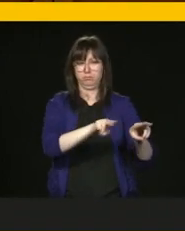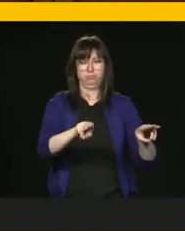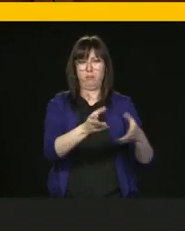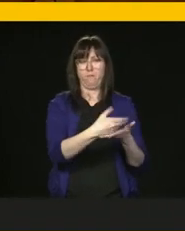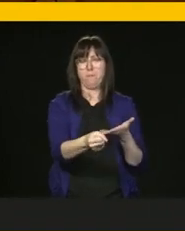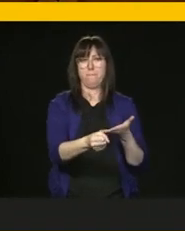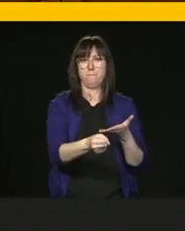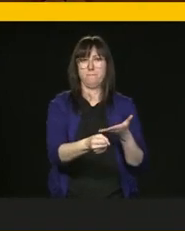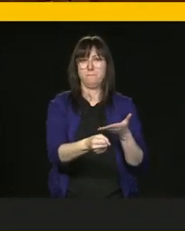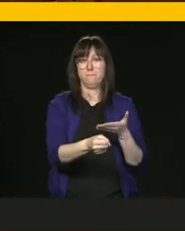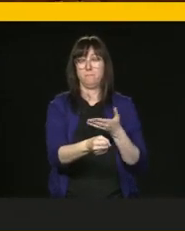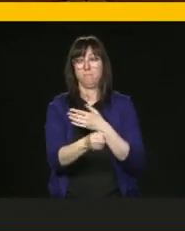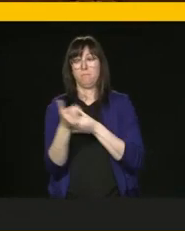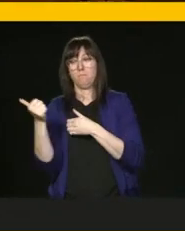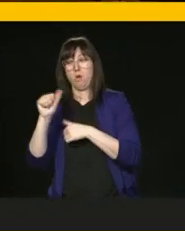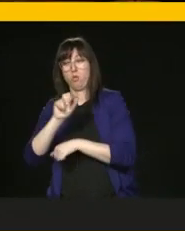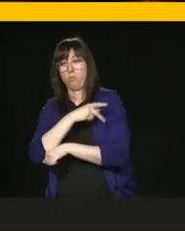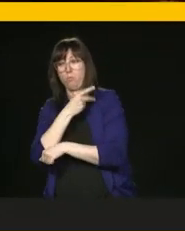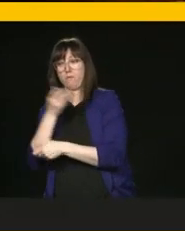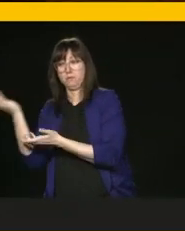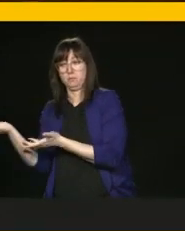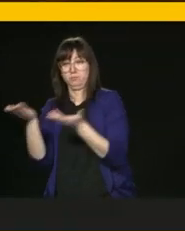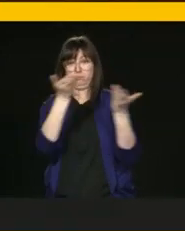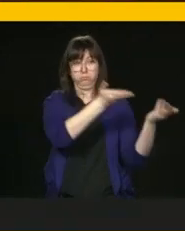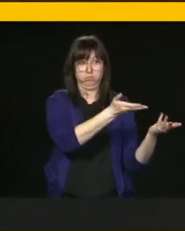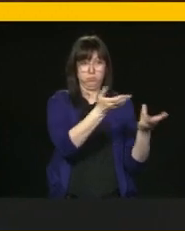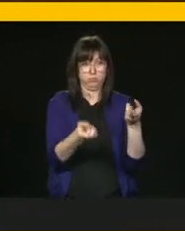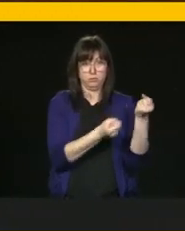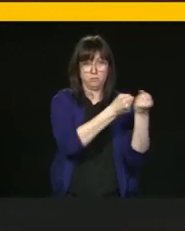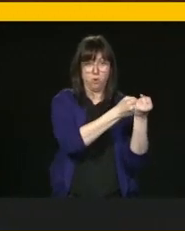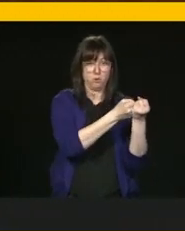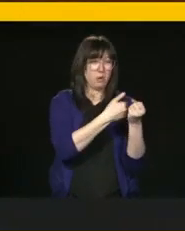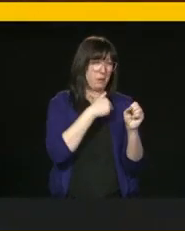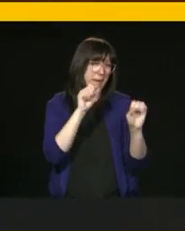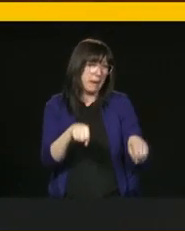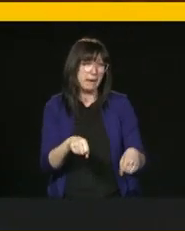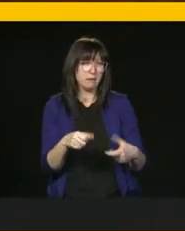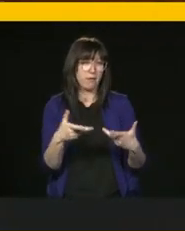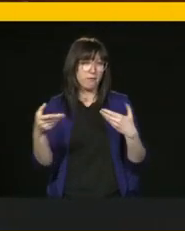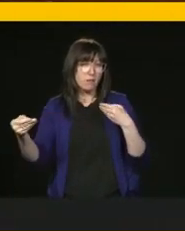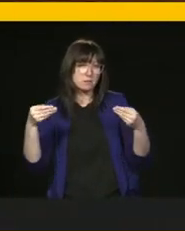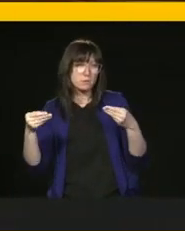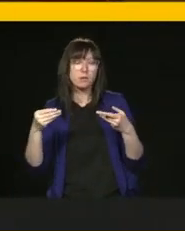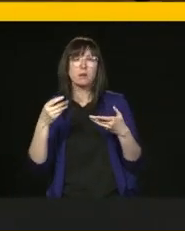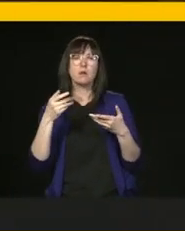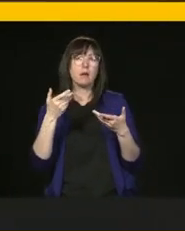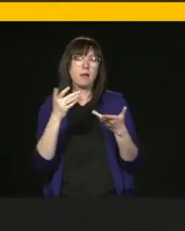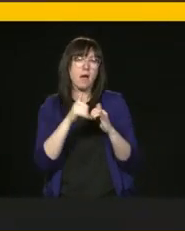have the ability to do that now, or what would be the situation where we could do that?